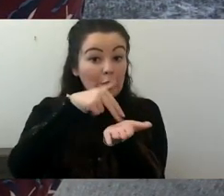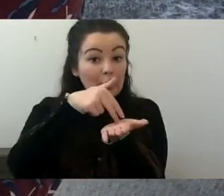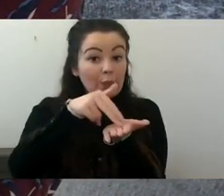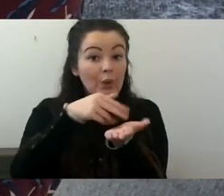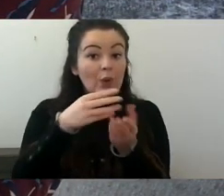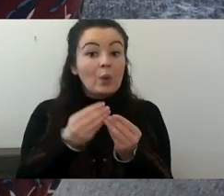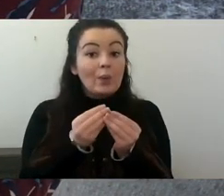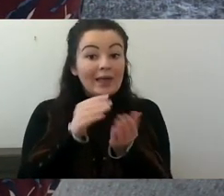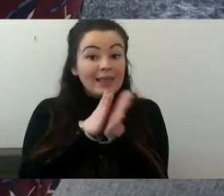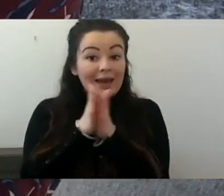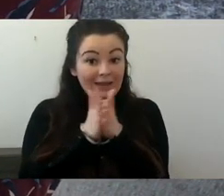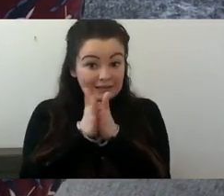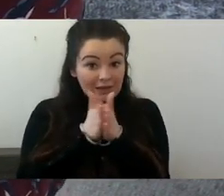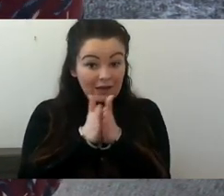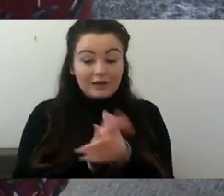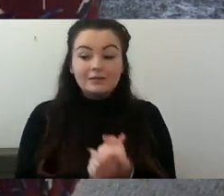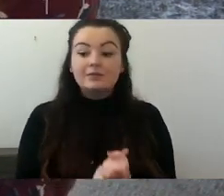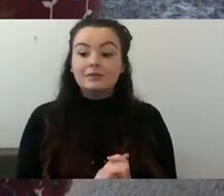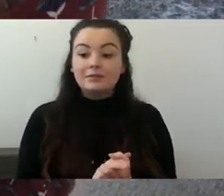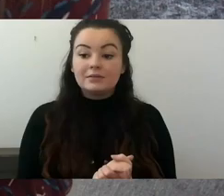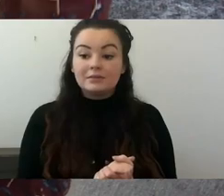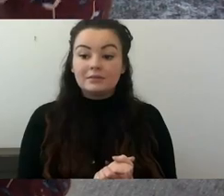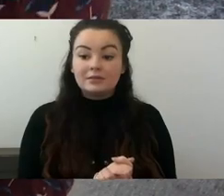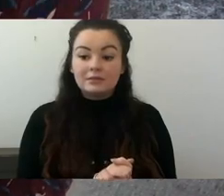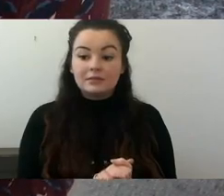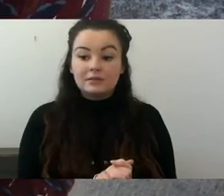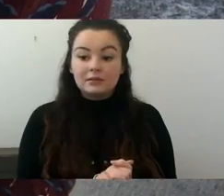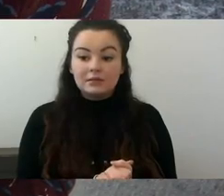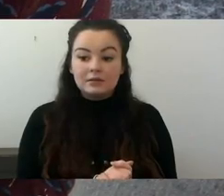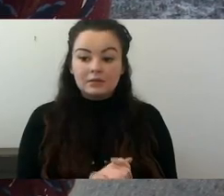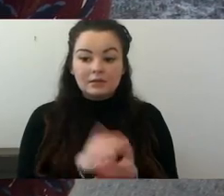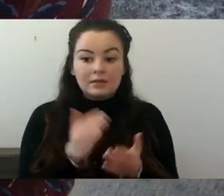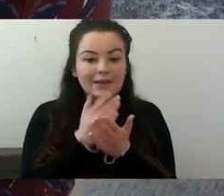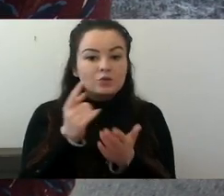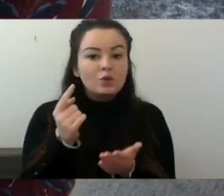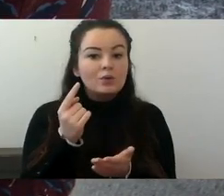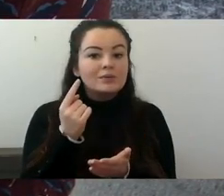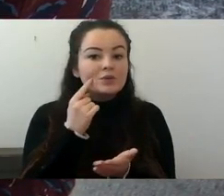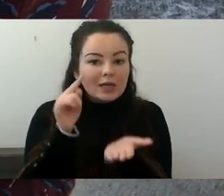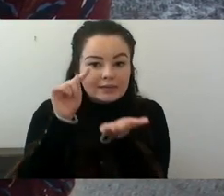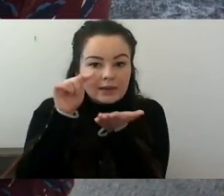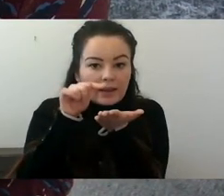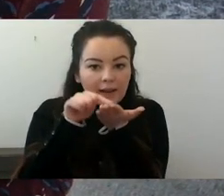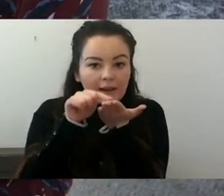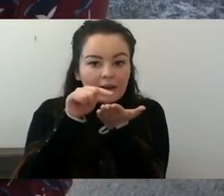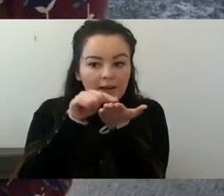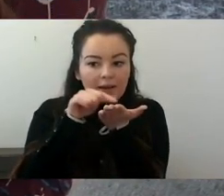area of glue with lentils. So if you're sticking some little bits down